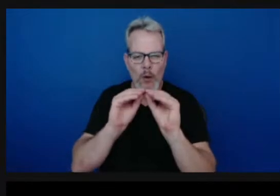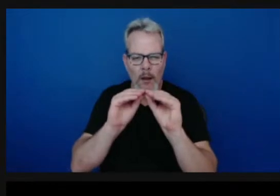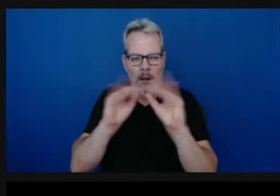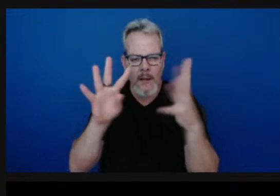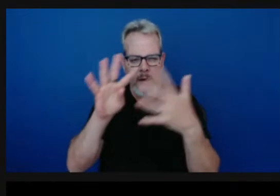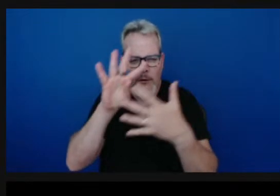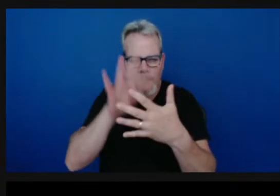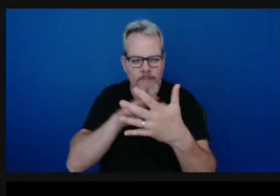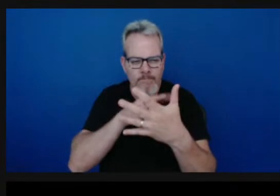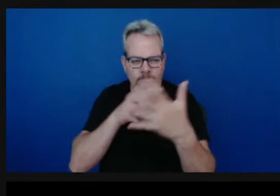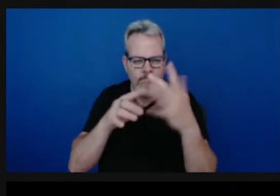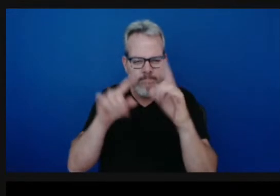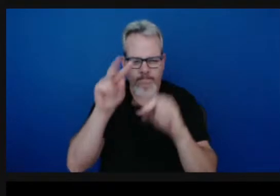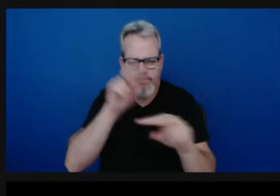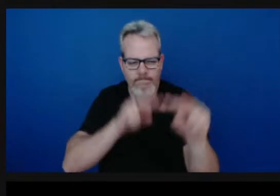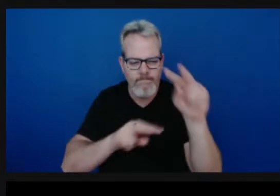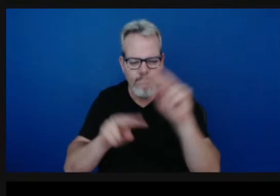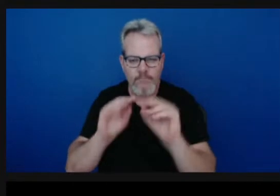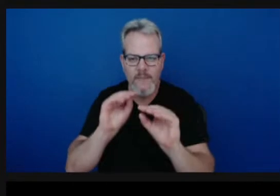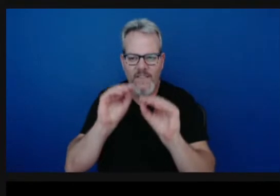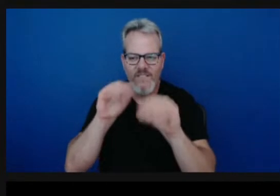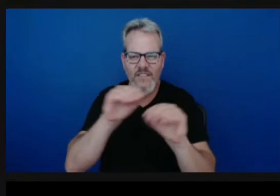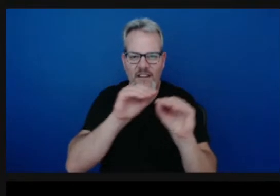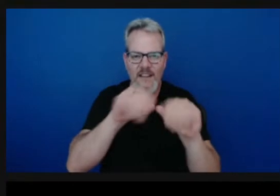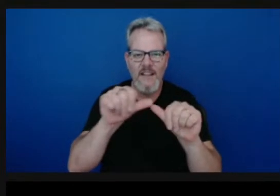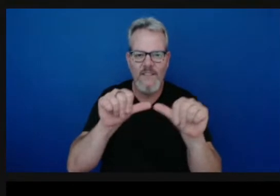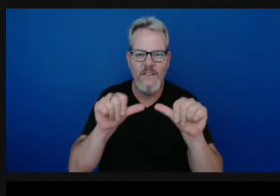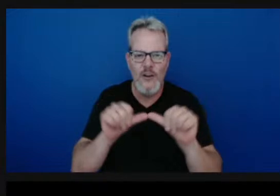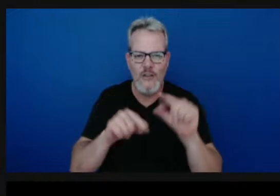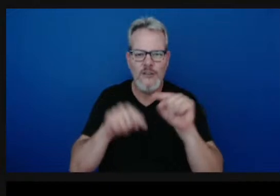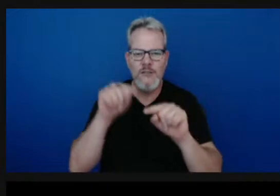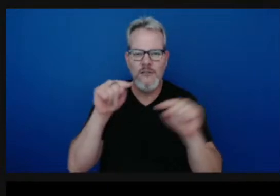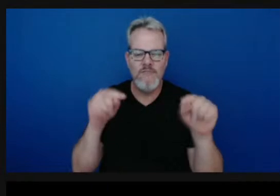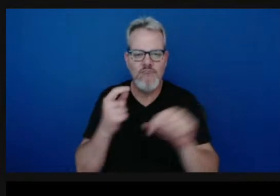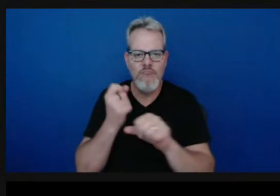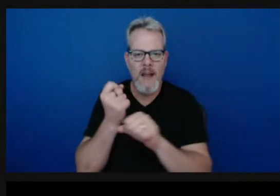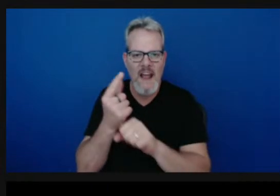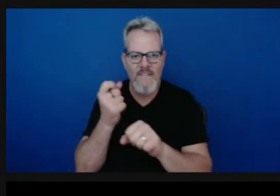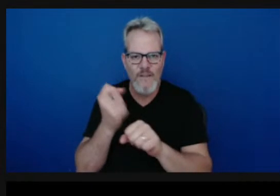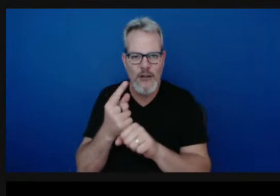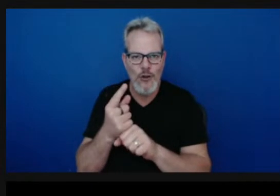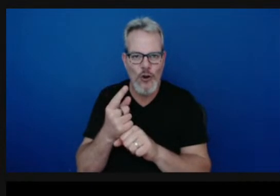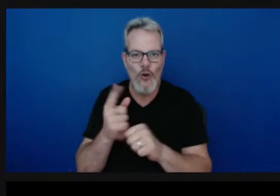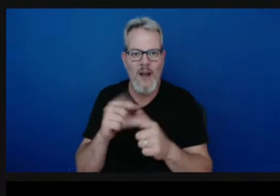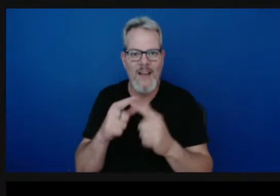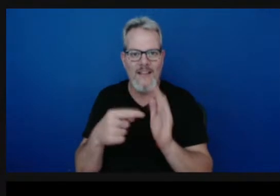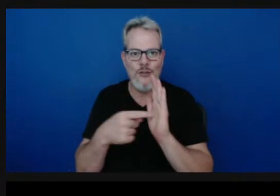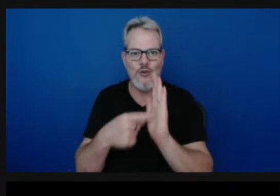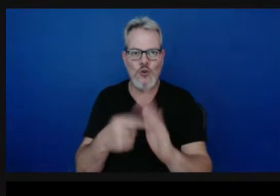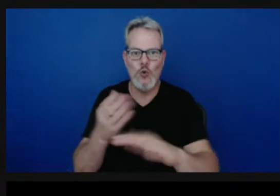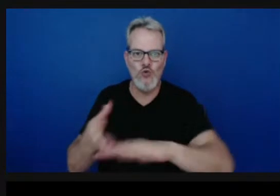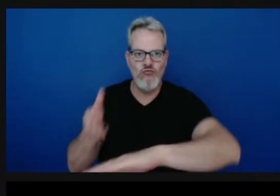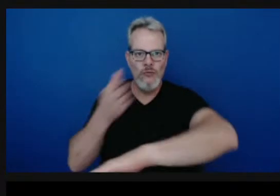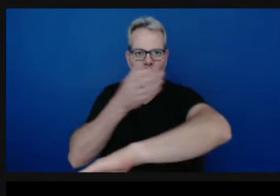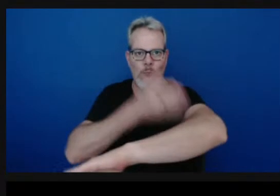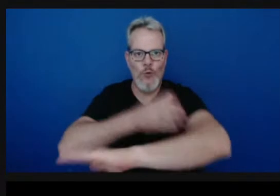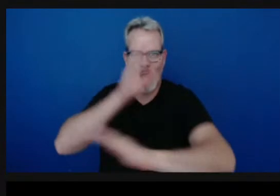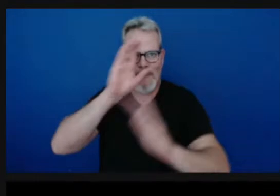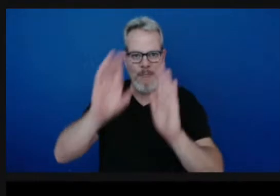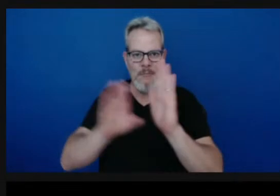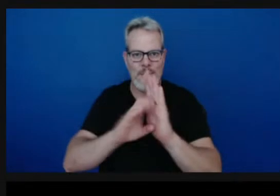of fill in these spots in between every year as you can. And that gives you a better picture of how things are changing in